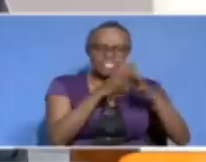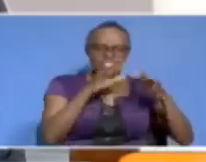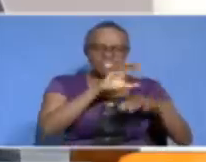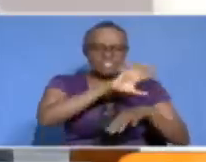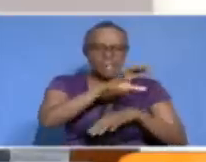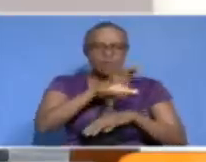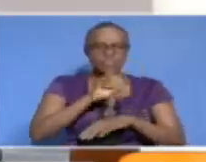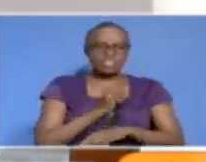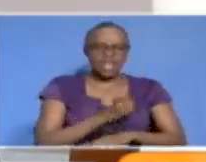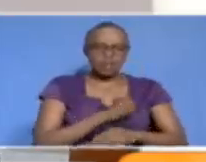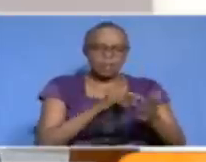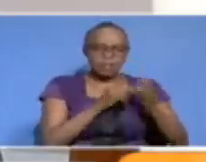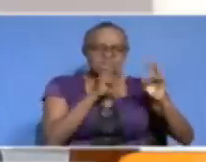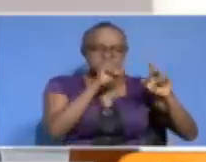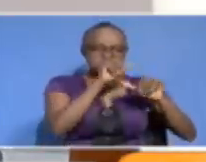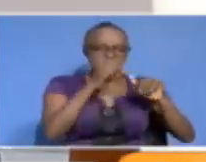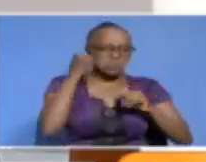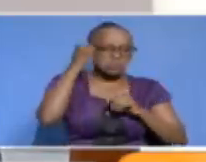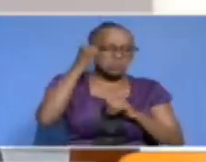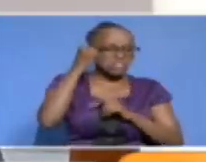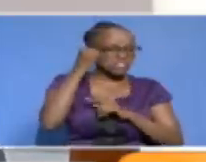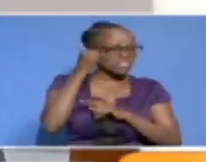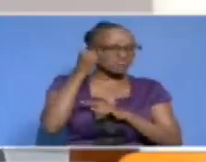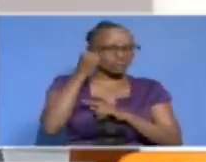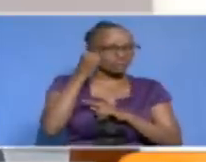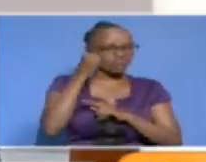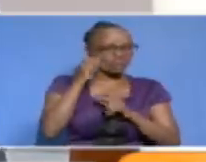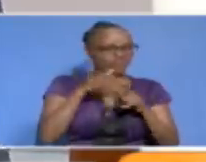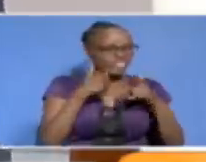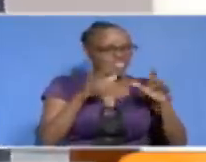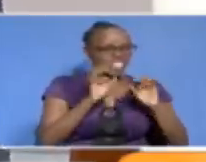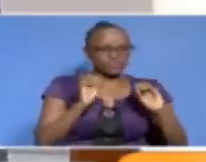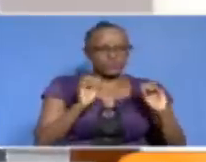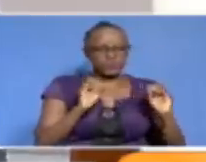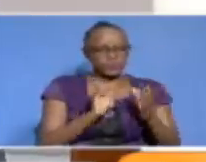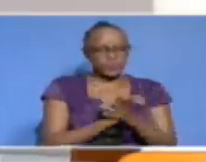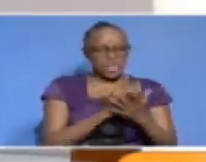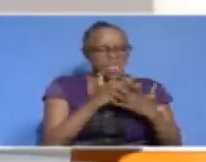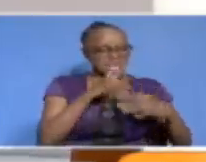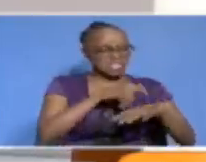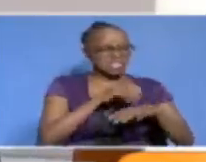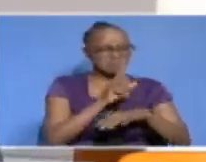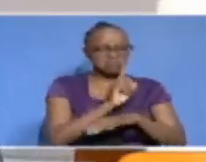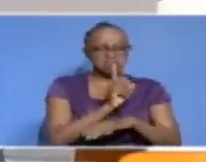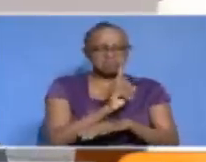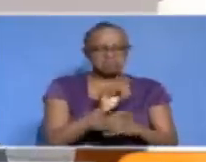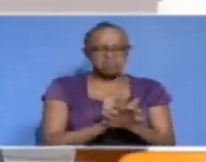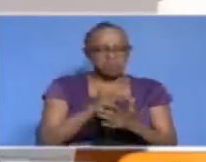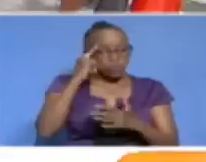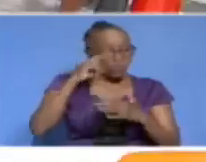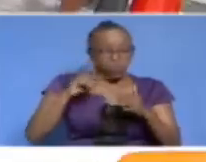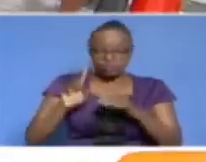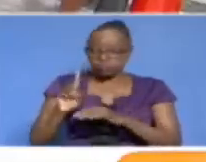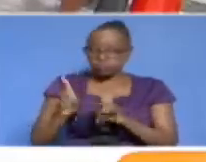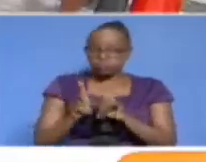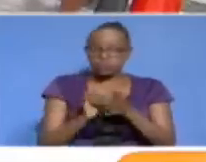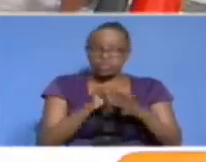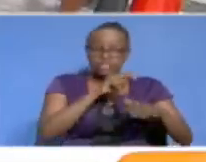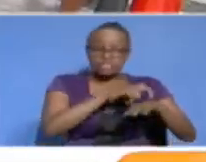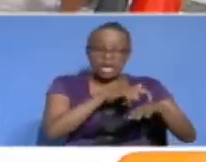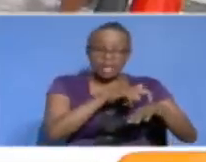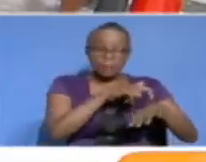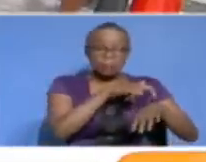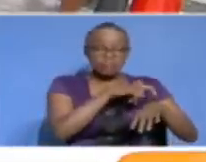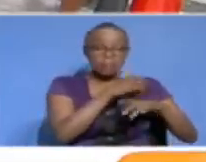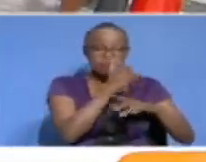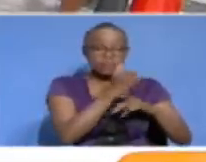counties. So the issue of politics here should not be allowed anymore. Yeah. What do you think? Because this is the time, this is